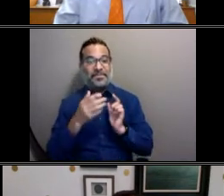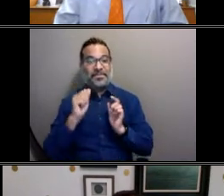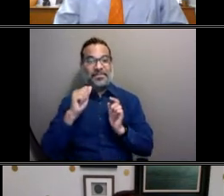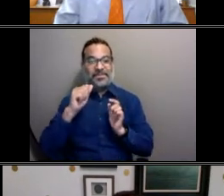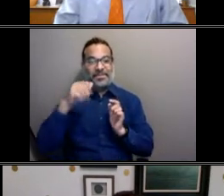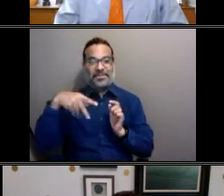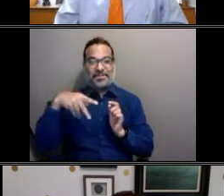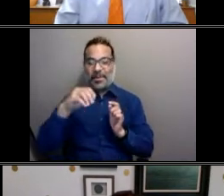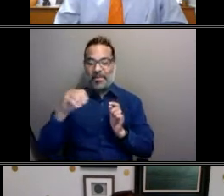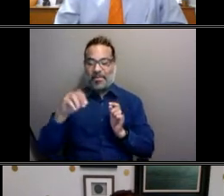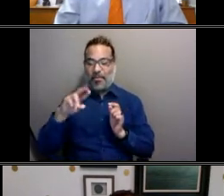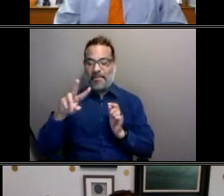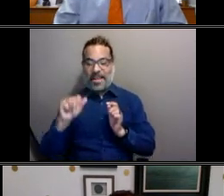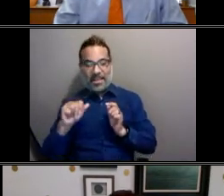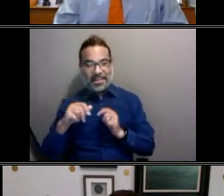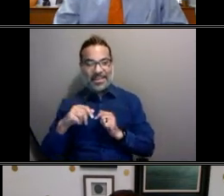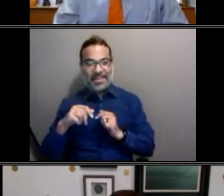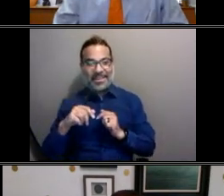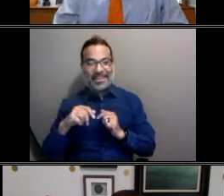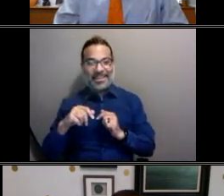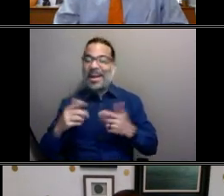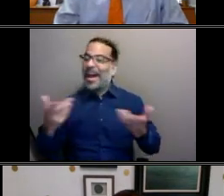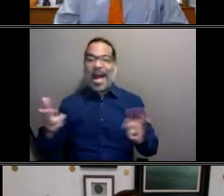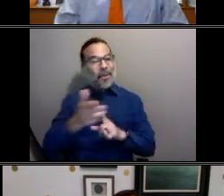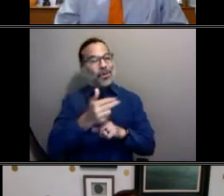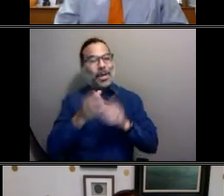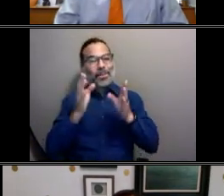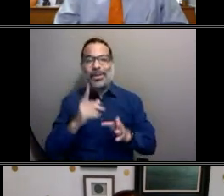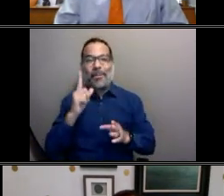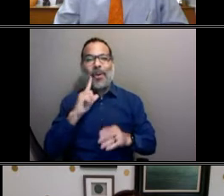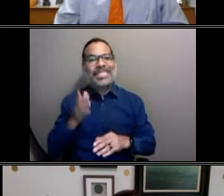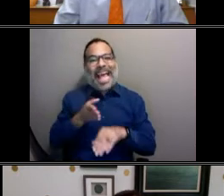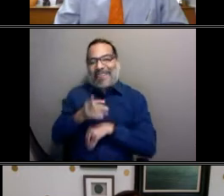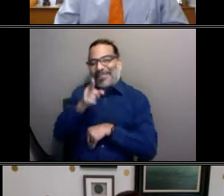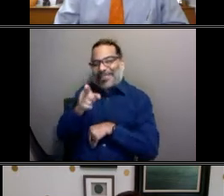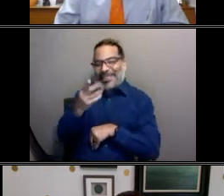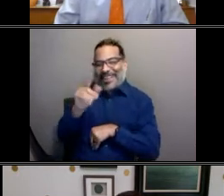Oh, thank you. I'm a hotel guy, so I'm always after you.